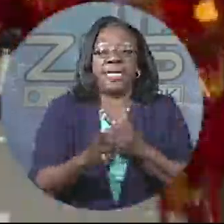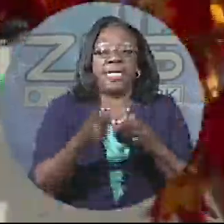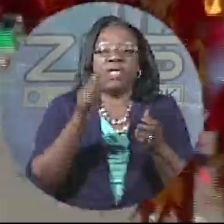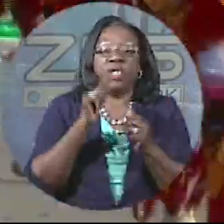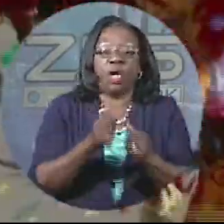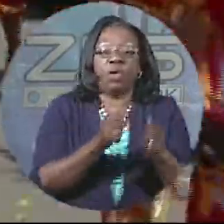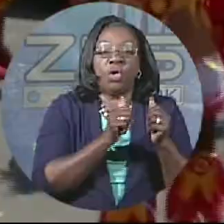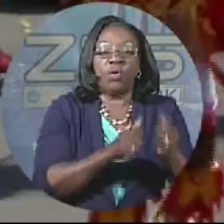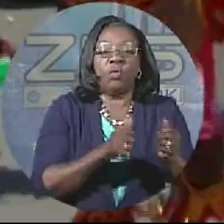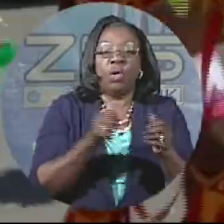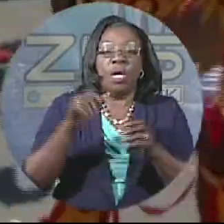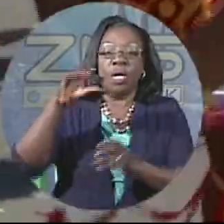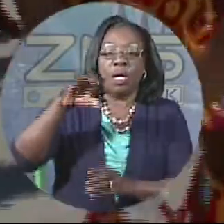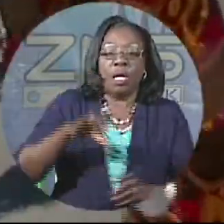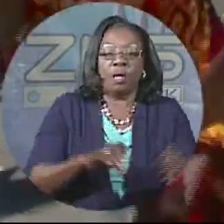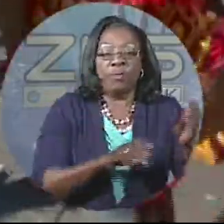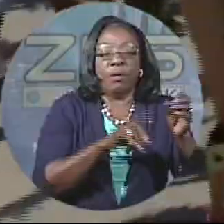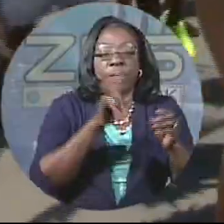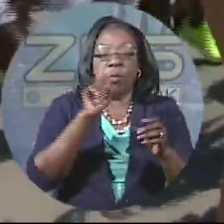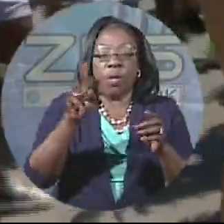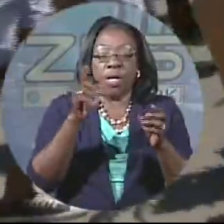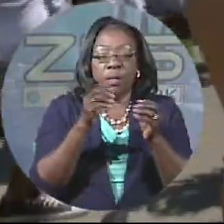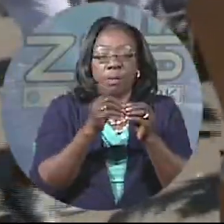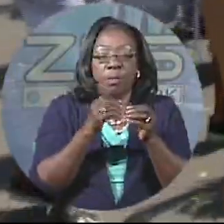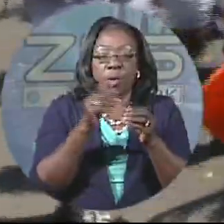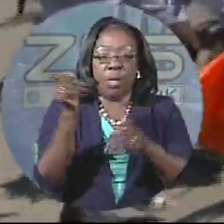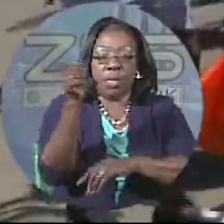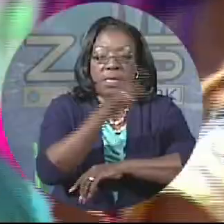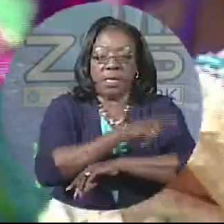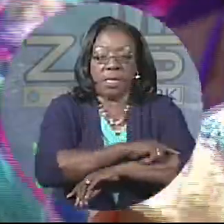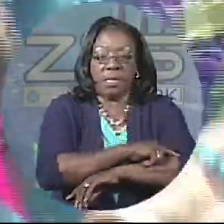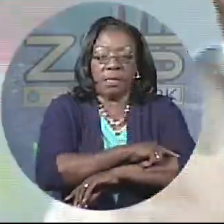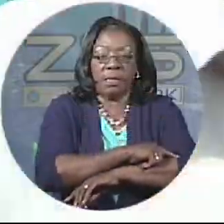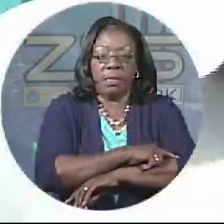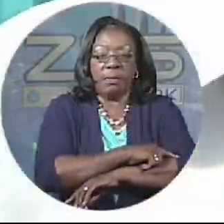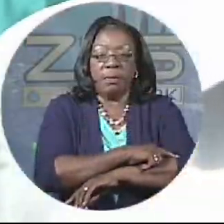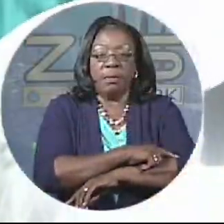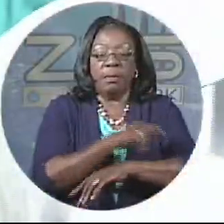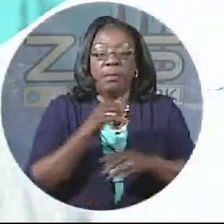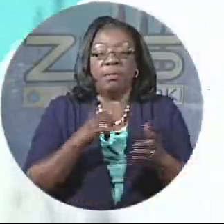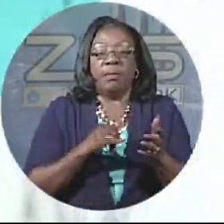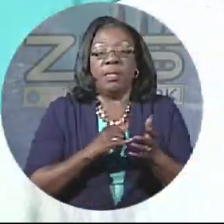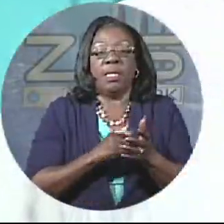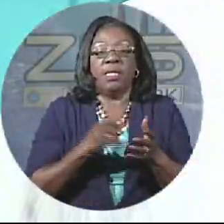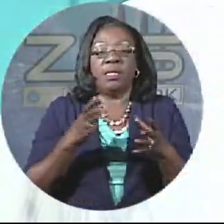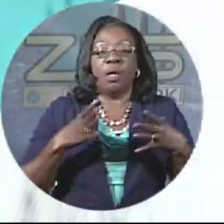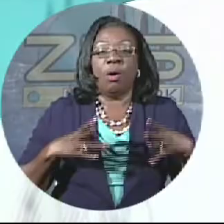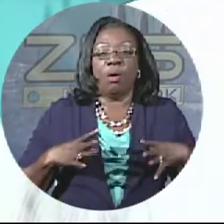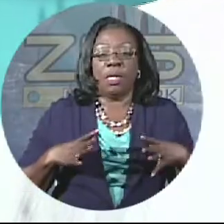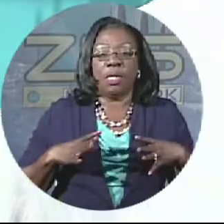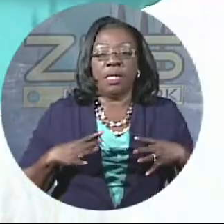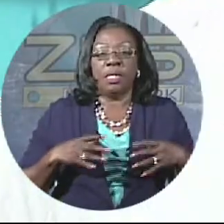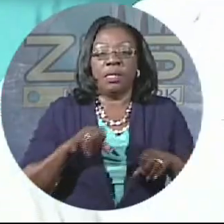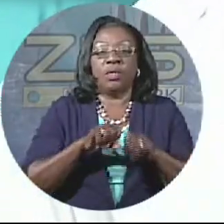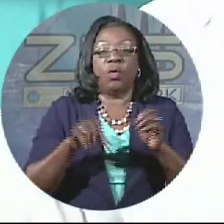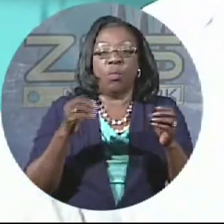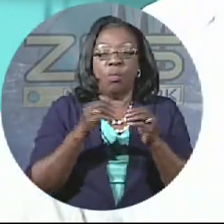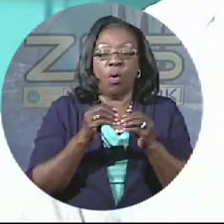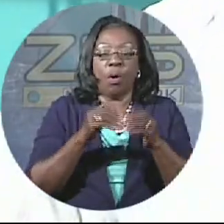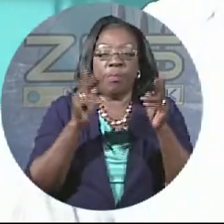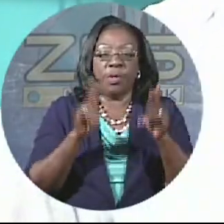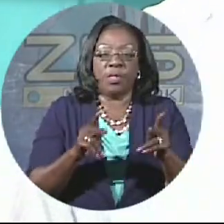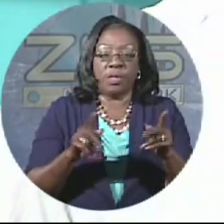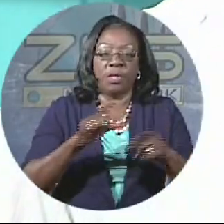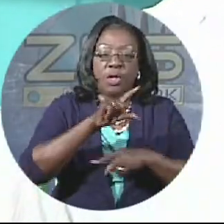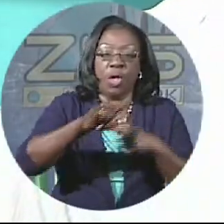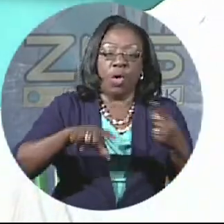Carnival by a day going forward. Reach a point where it's a holiday, so more persons locally